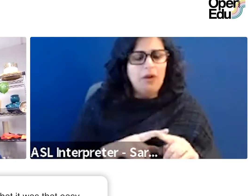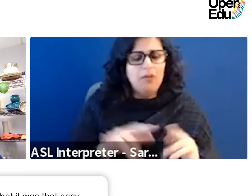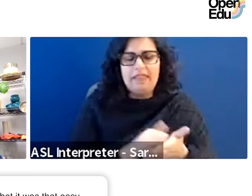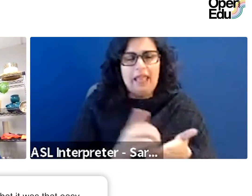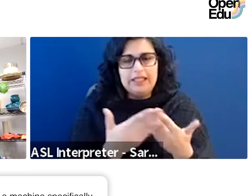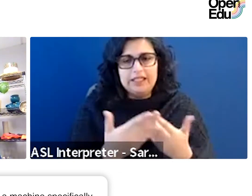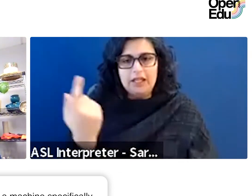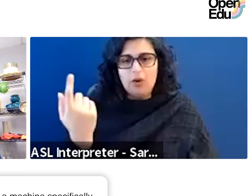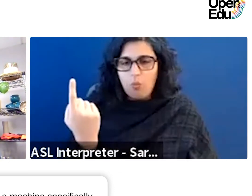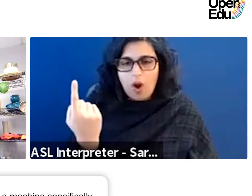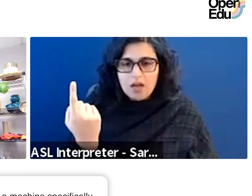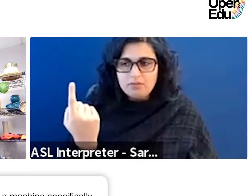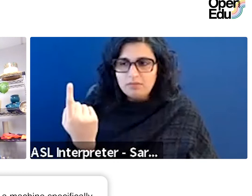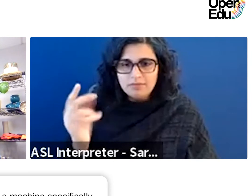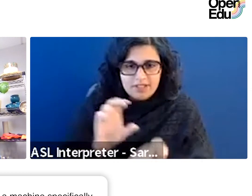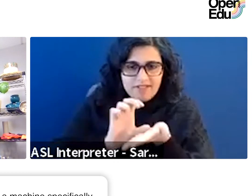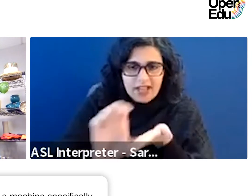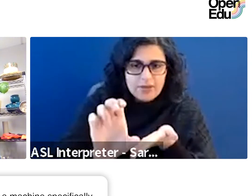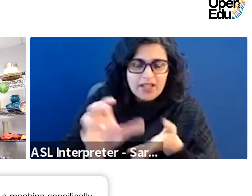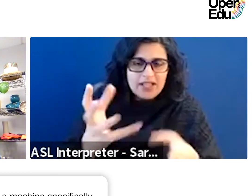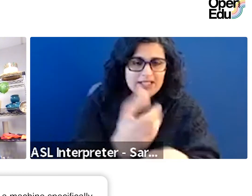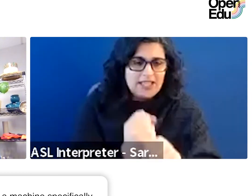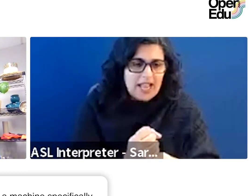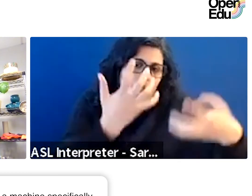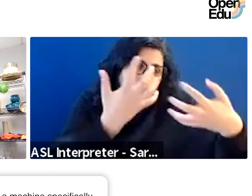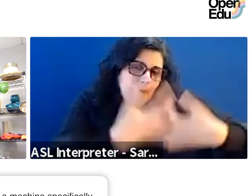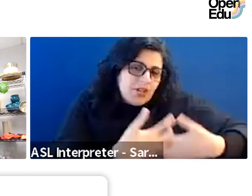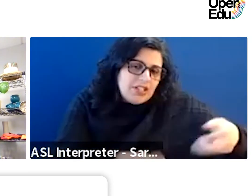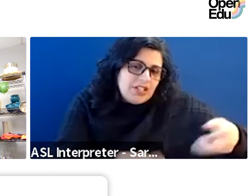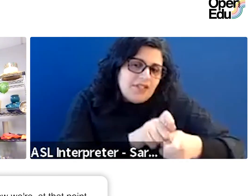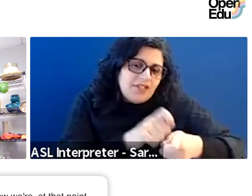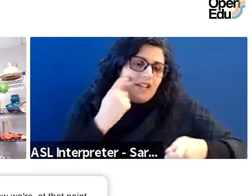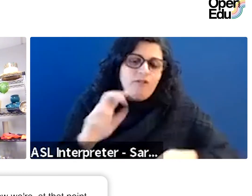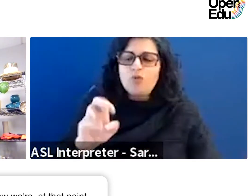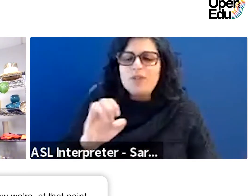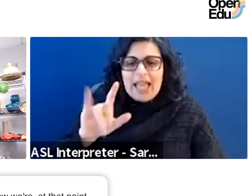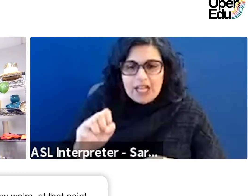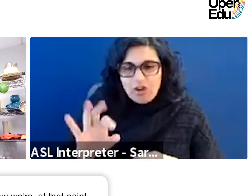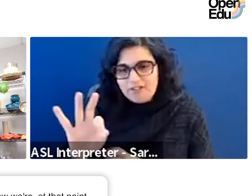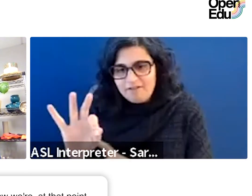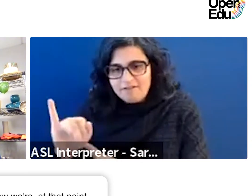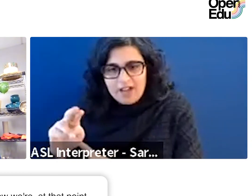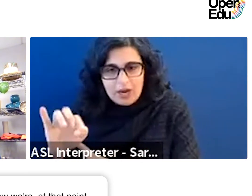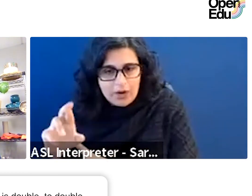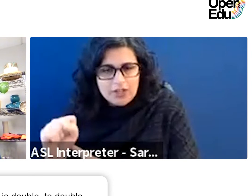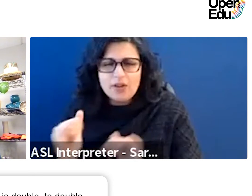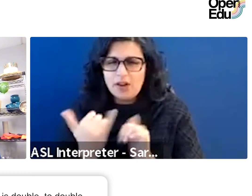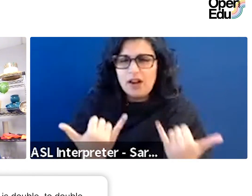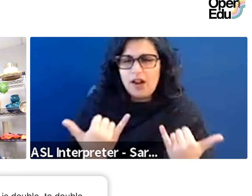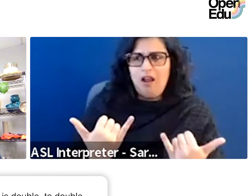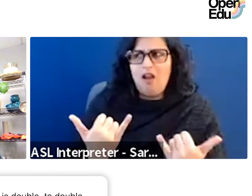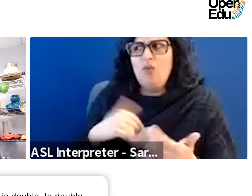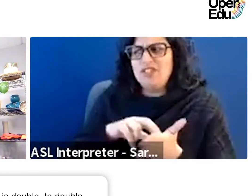one capital investment to have a machine specifically made for recycled fibers, and now we're at that point where it's like, hey, all we have to do